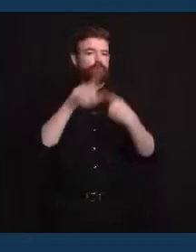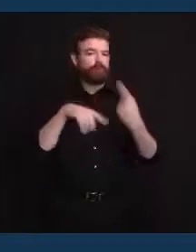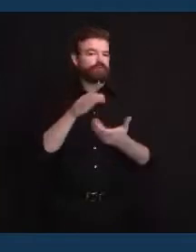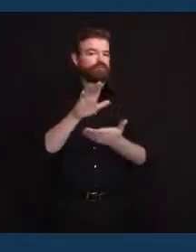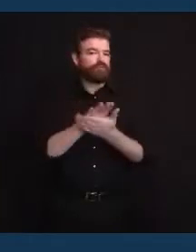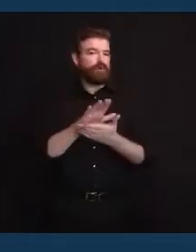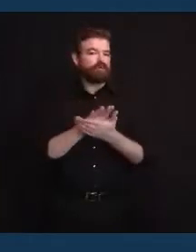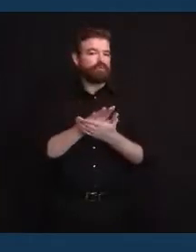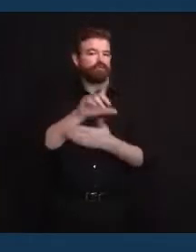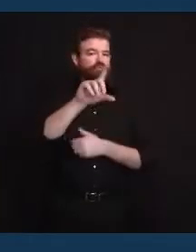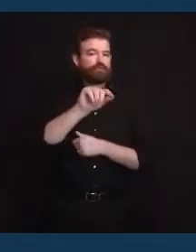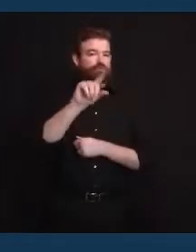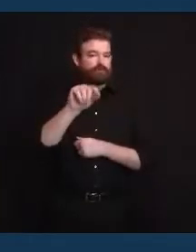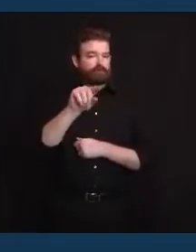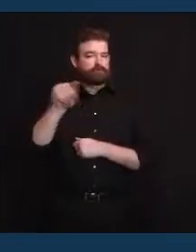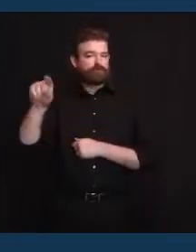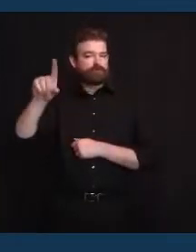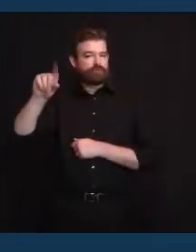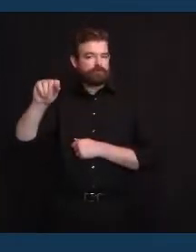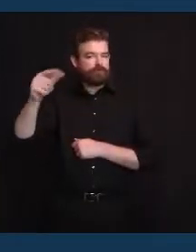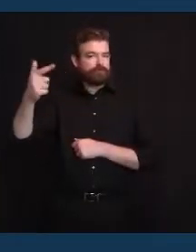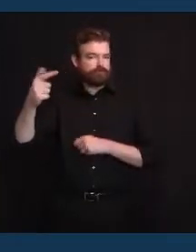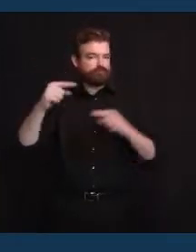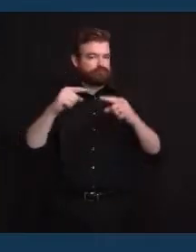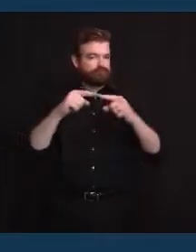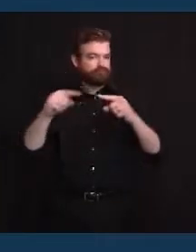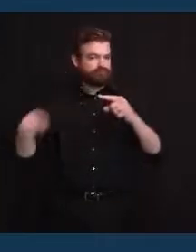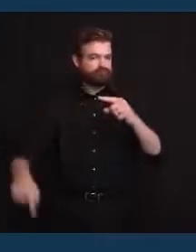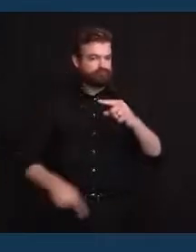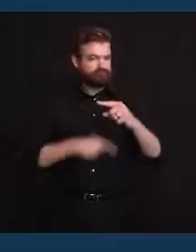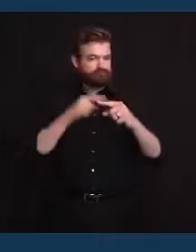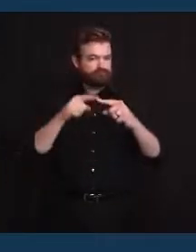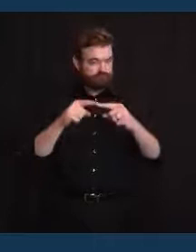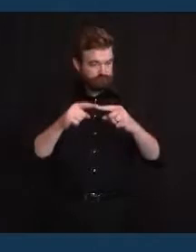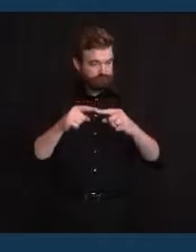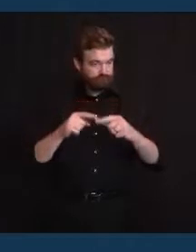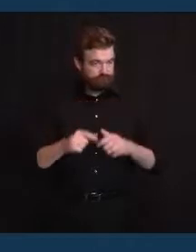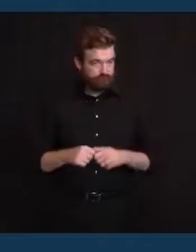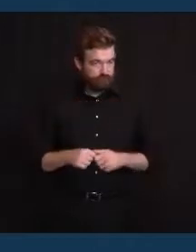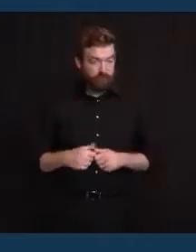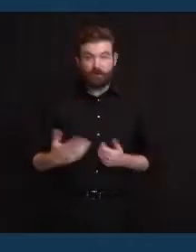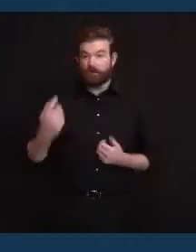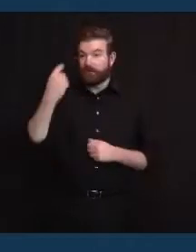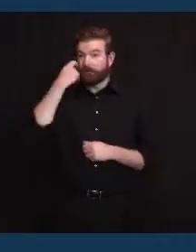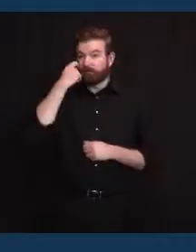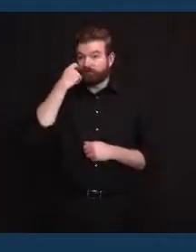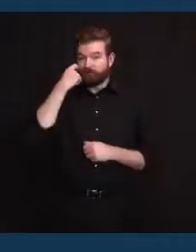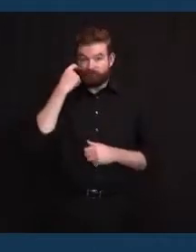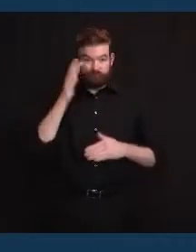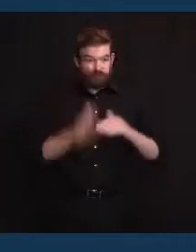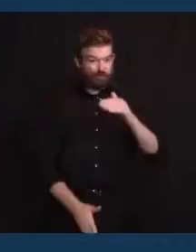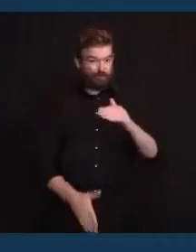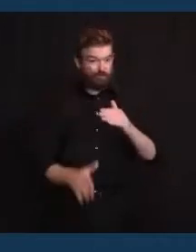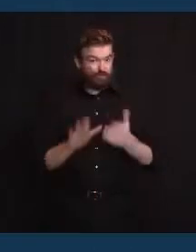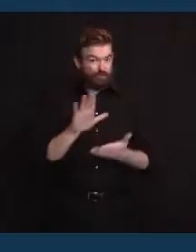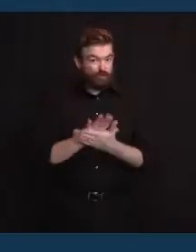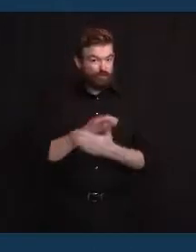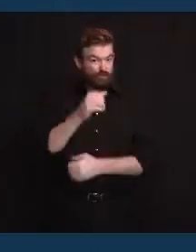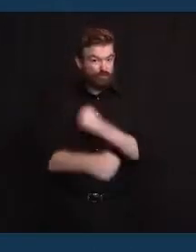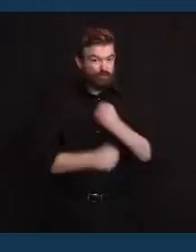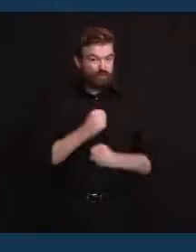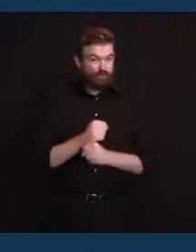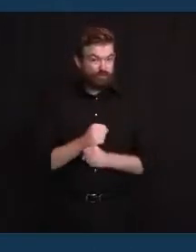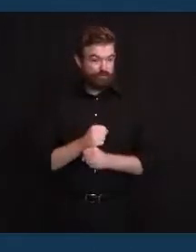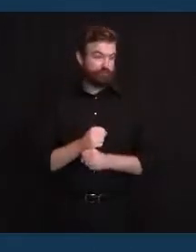most unprecedented of times. For 3 months, we asked our school communities to work together through remote